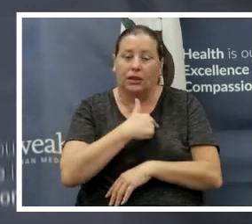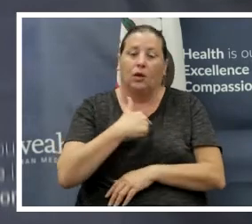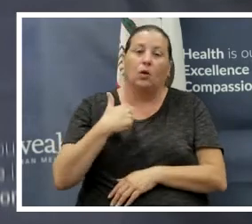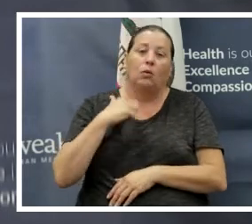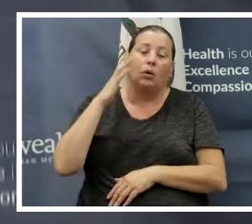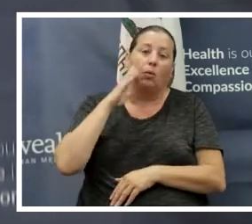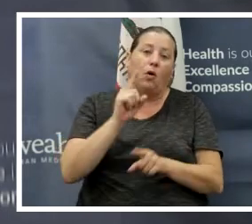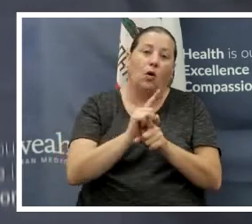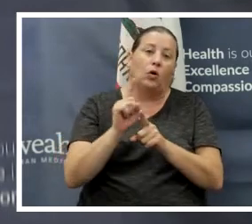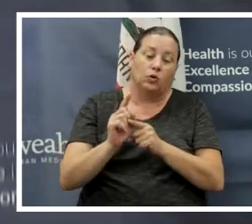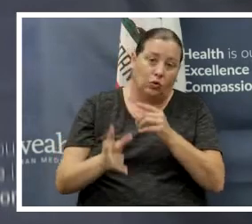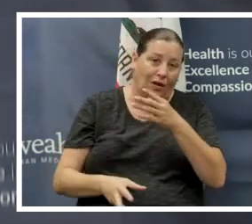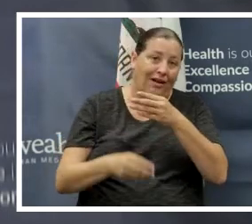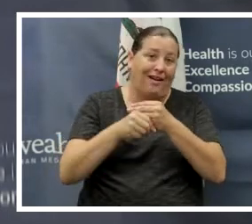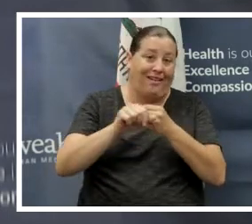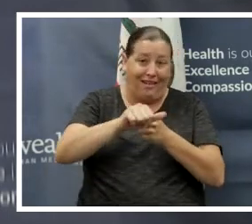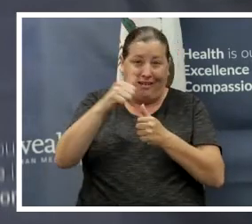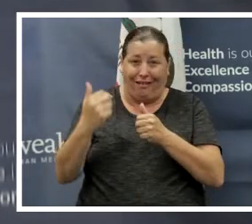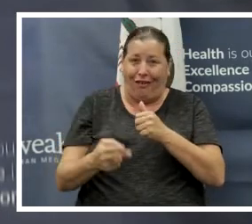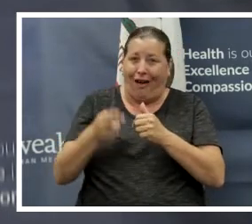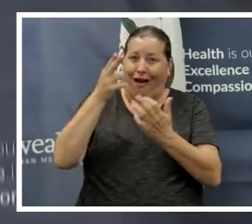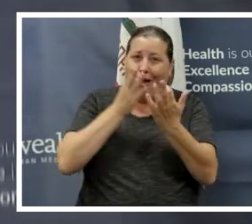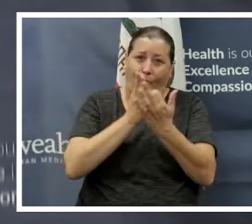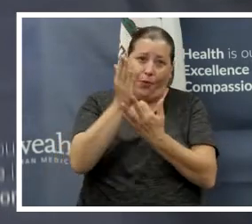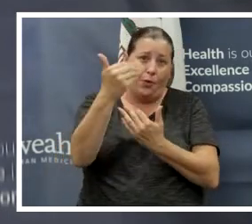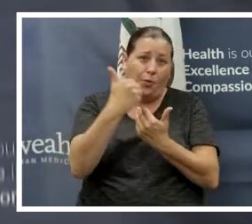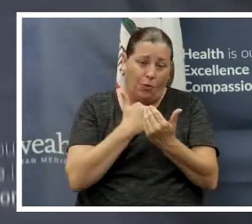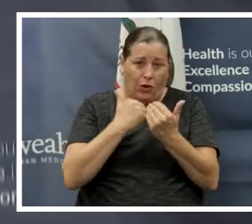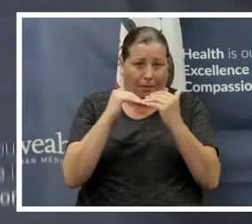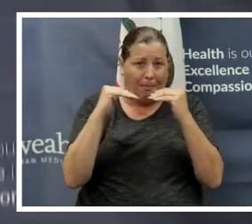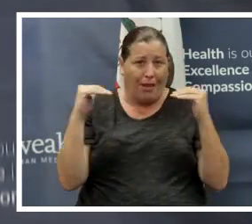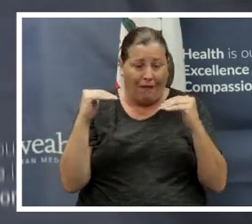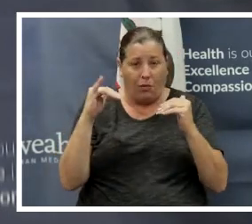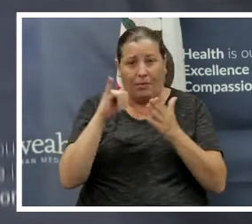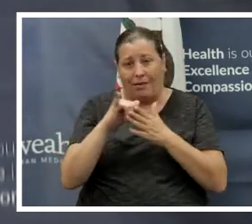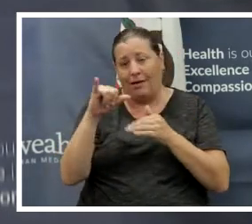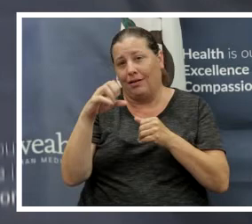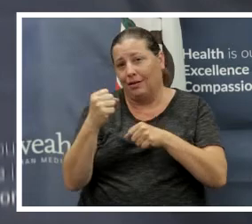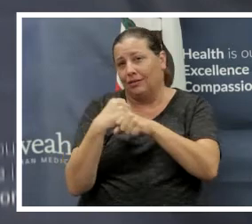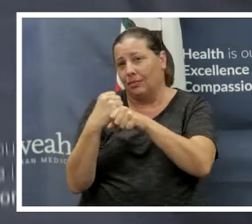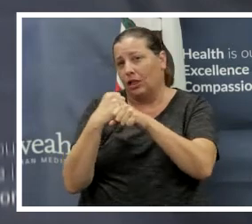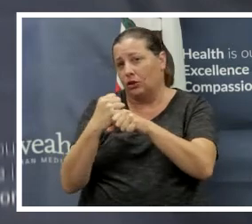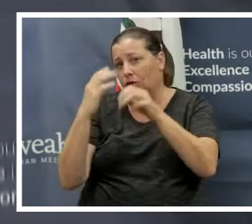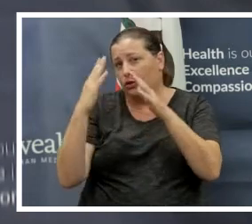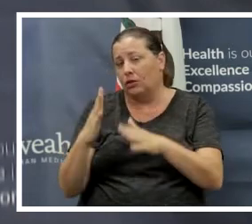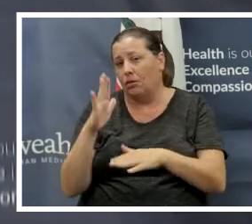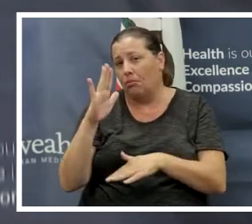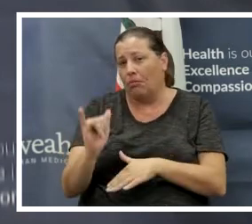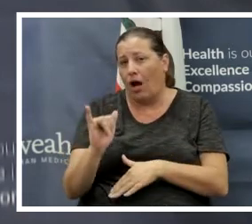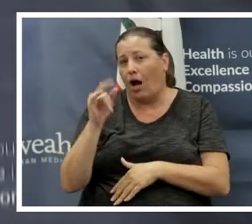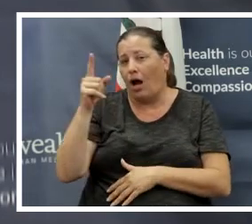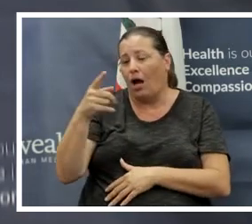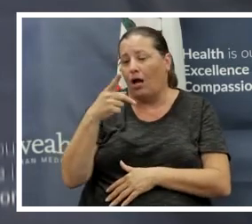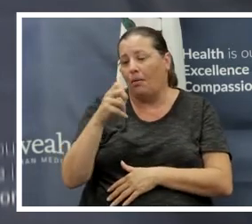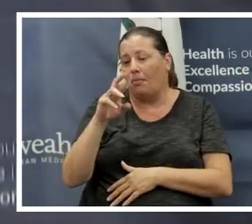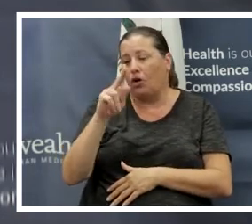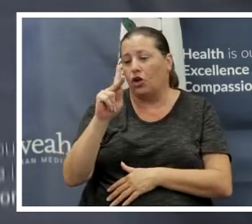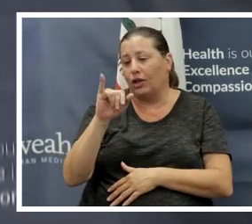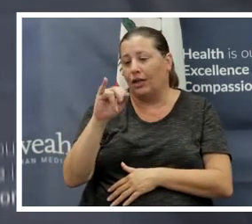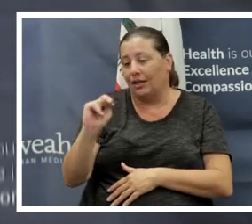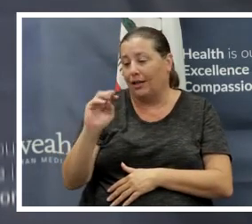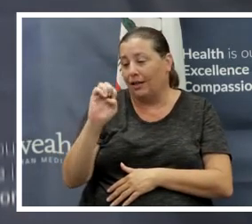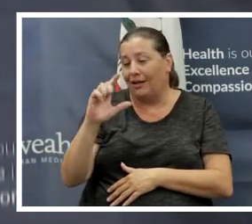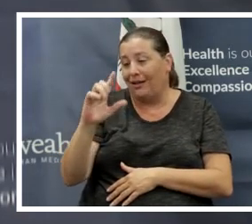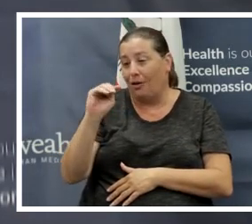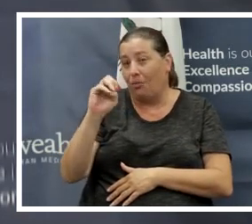throughput PCR molecular platform that is manufactured by a company called Perkin-Elmer. And we